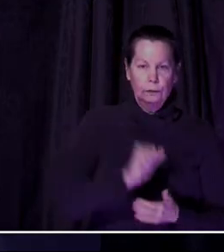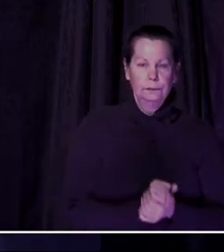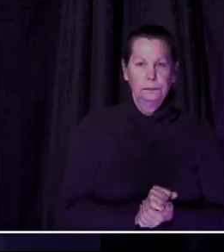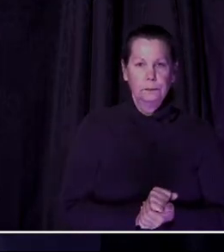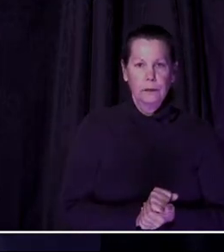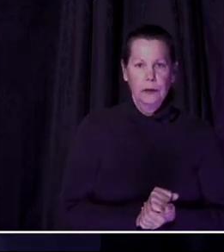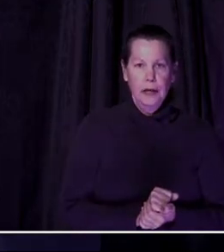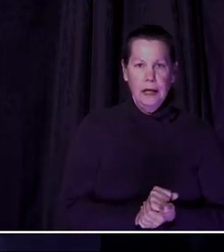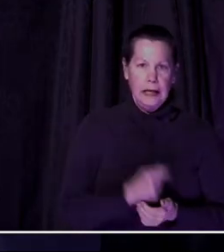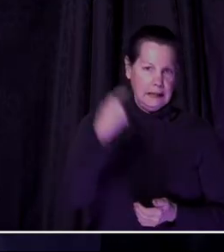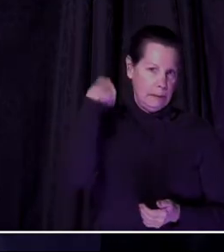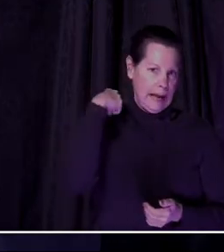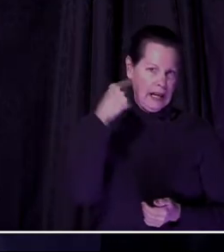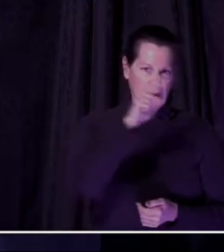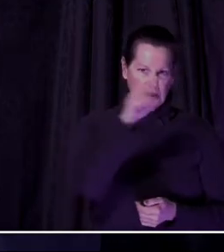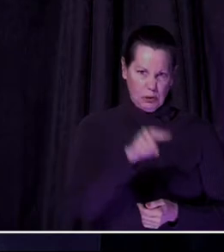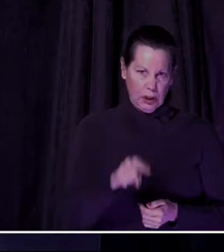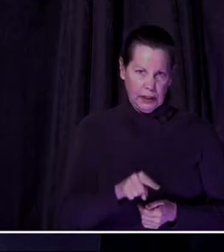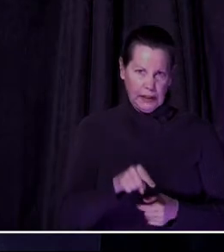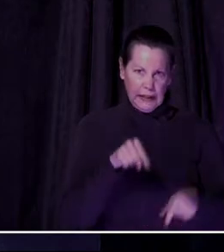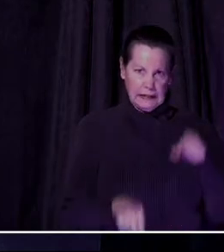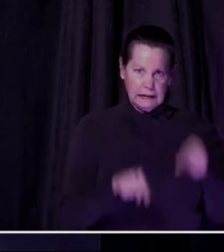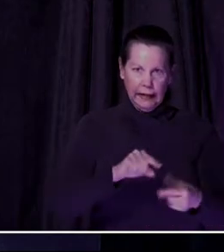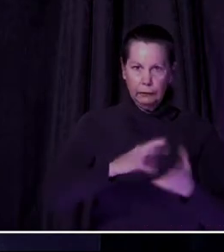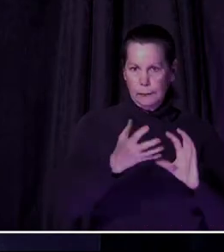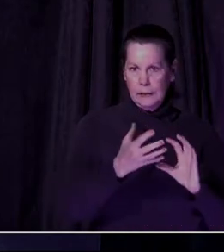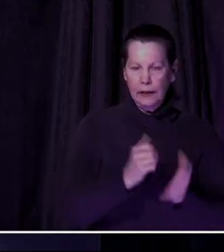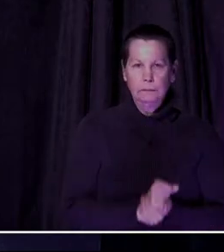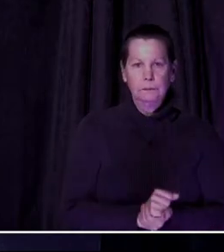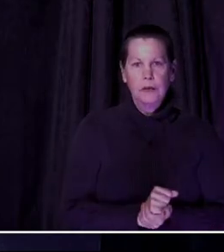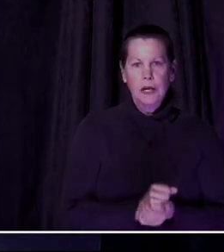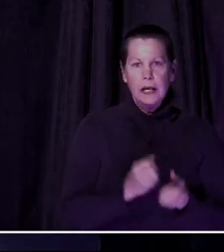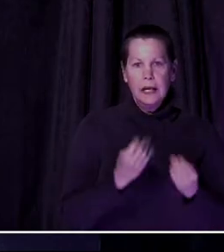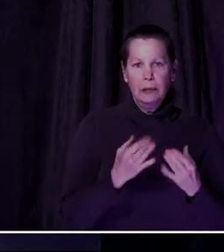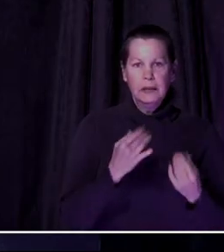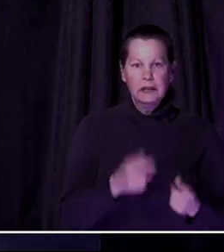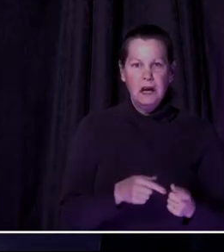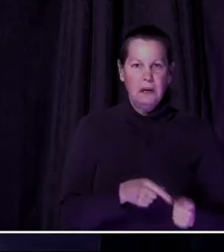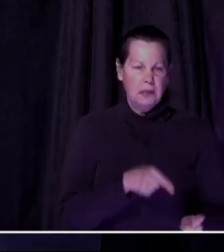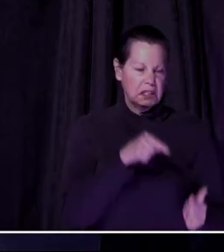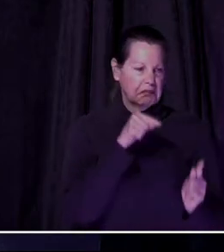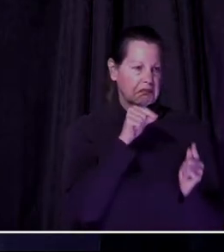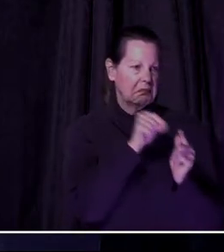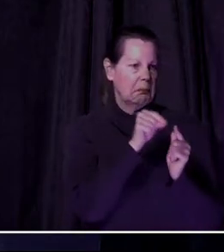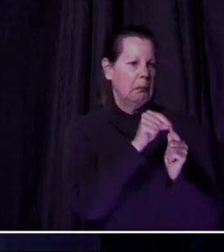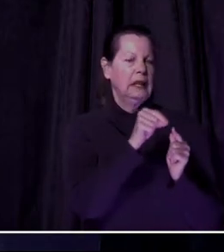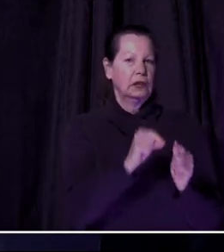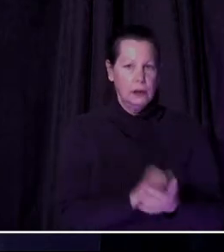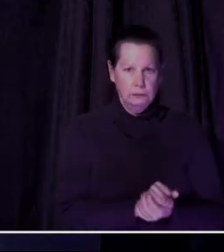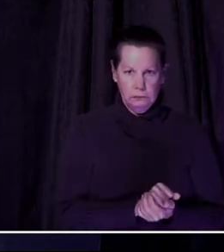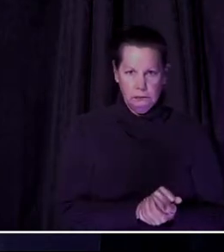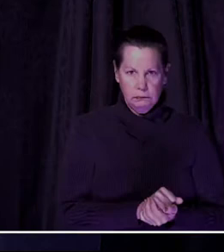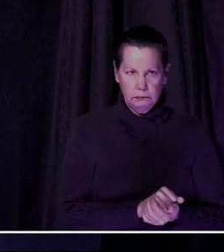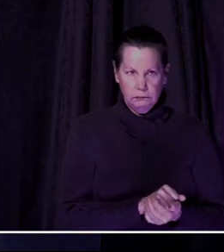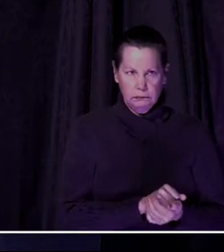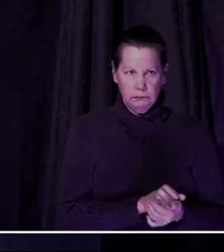crooked back, his legs were messed up. He was always picked on. But through that,